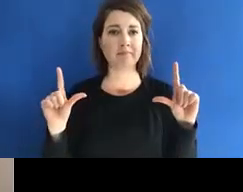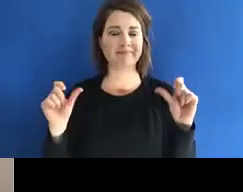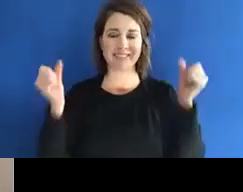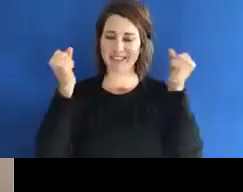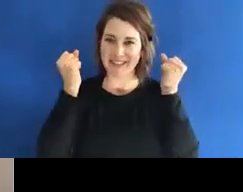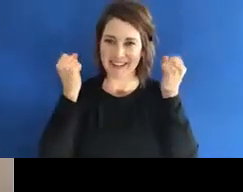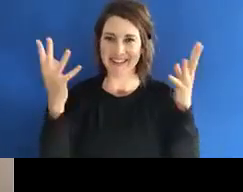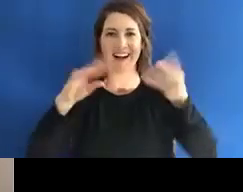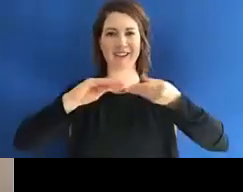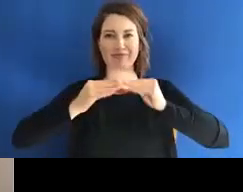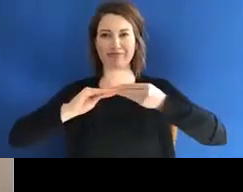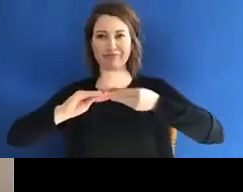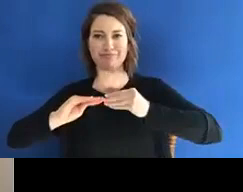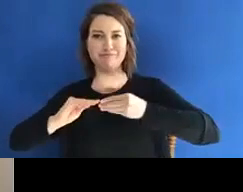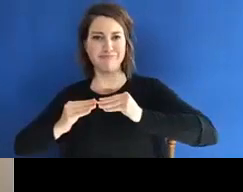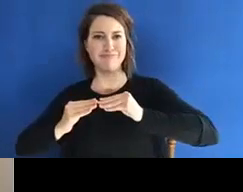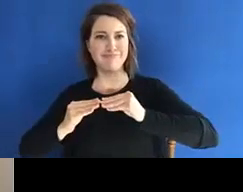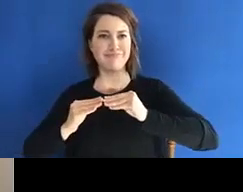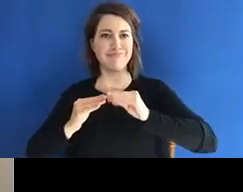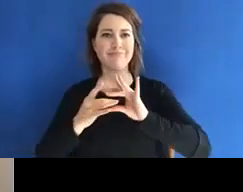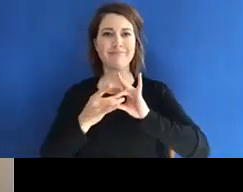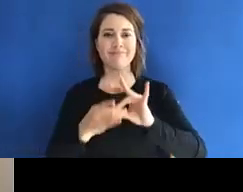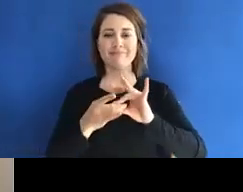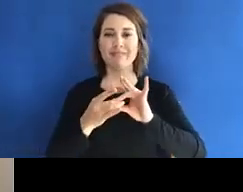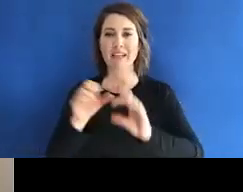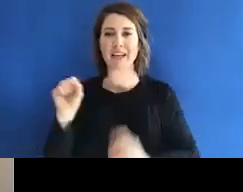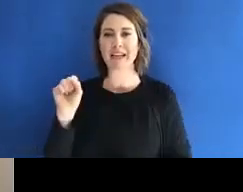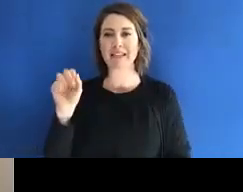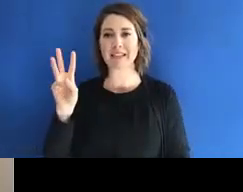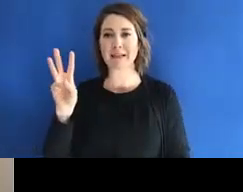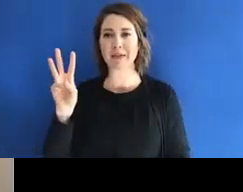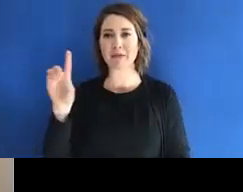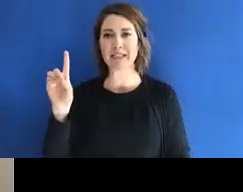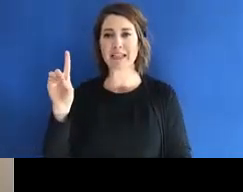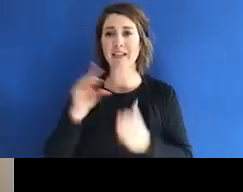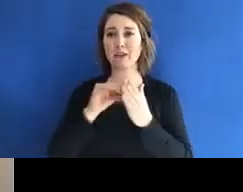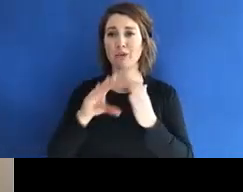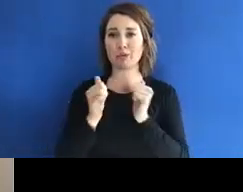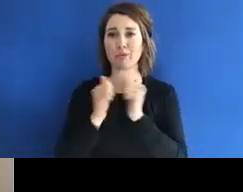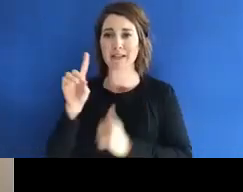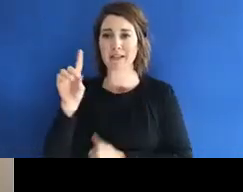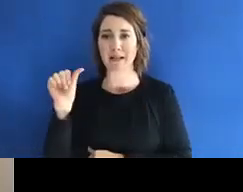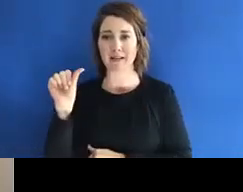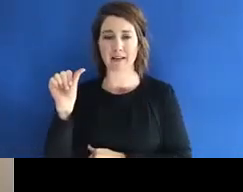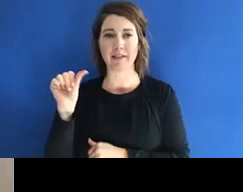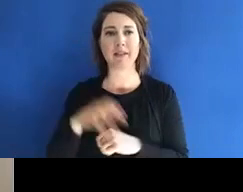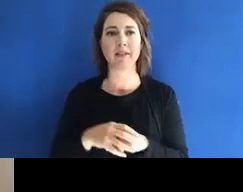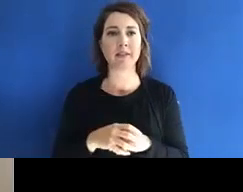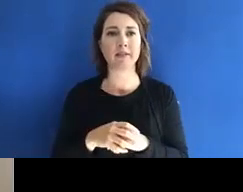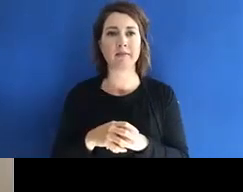data related to students with disabilities and the provision or receipt of